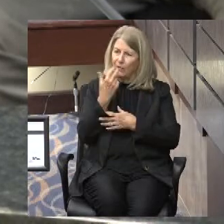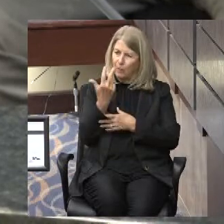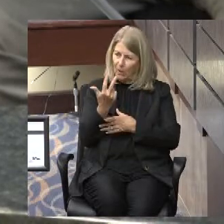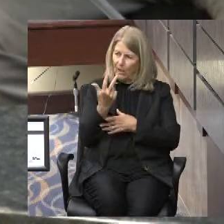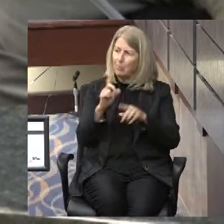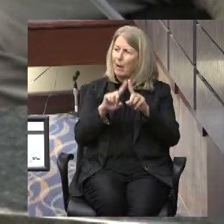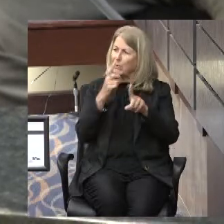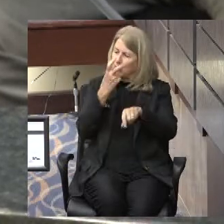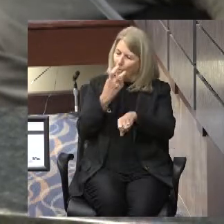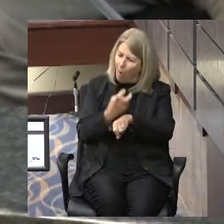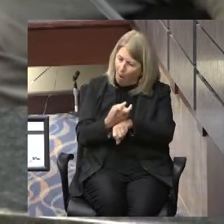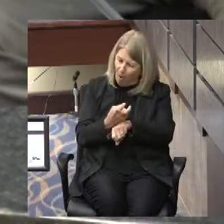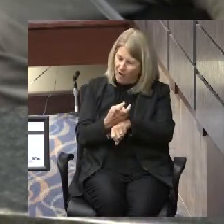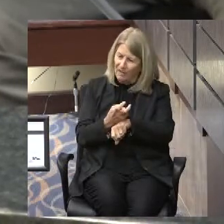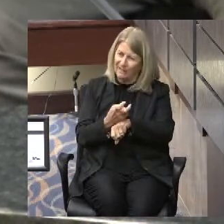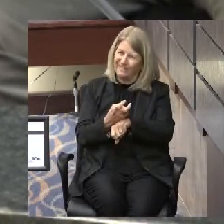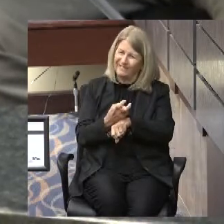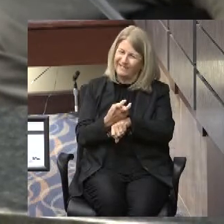hard nonetheless.